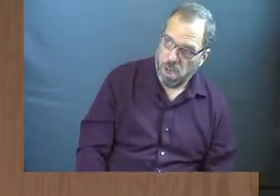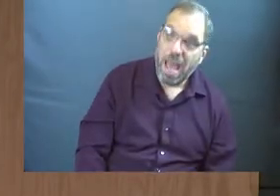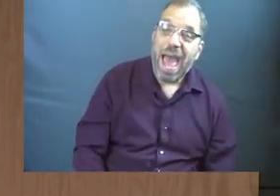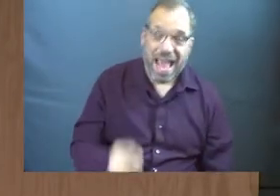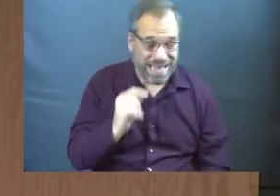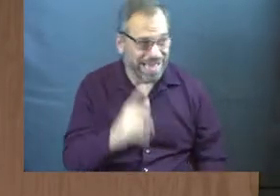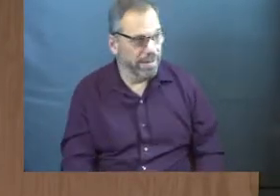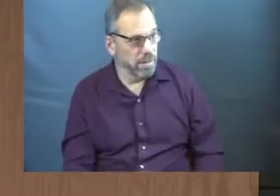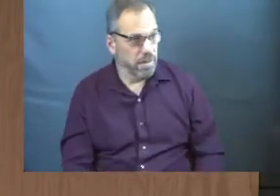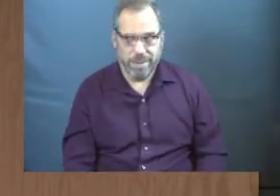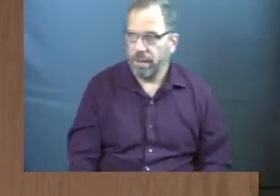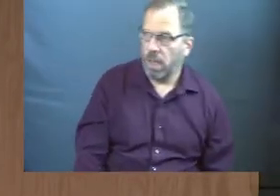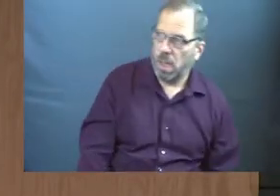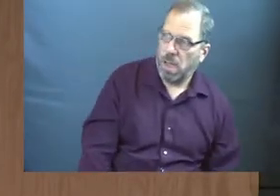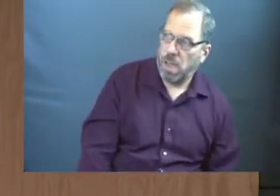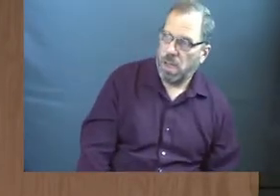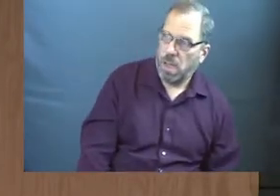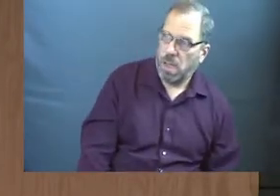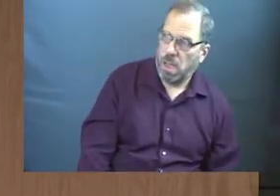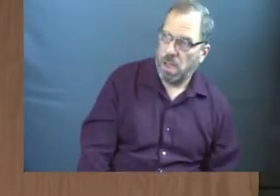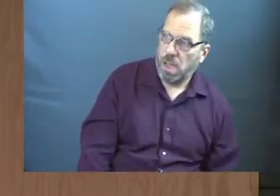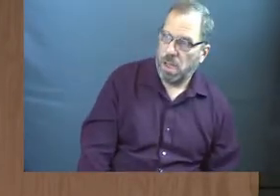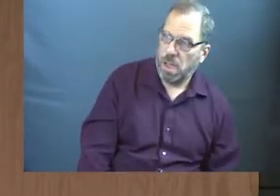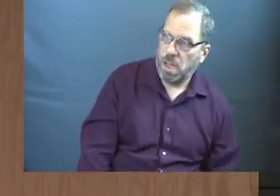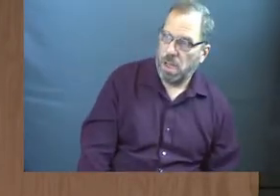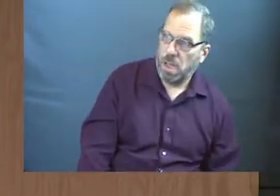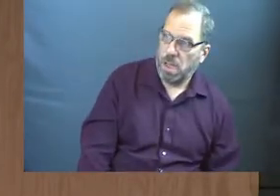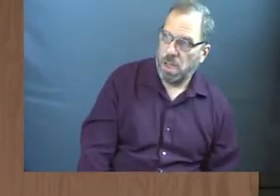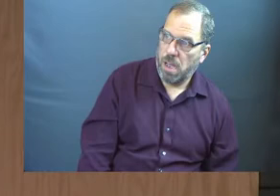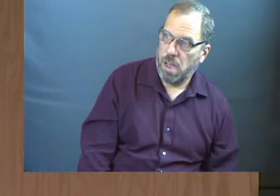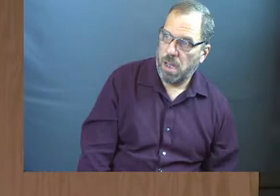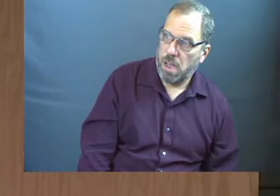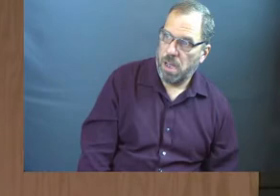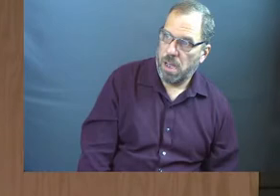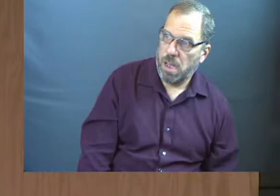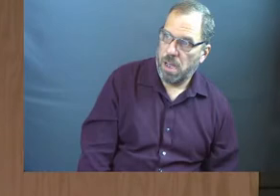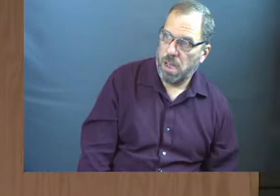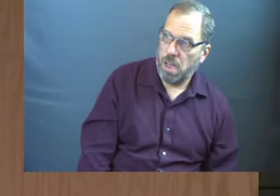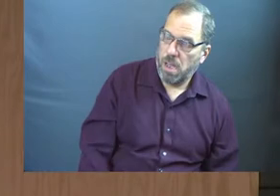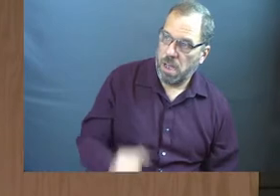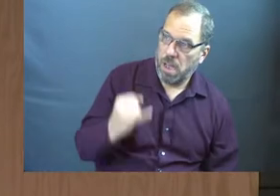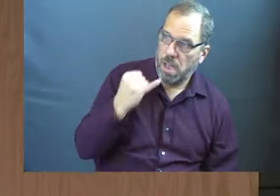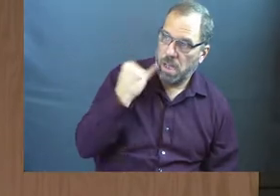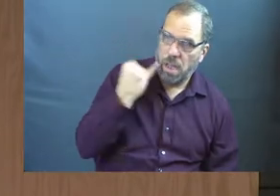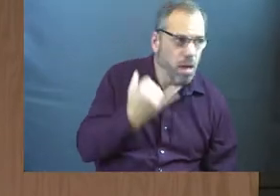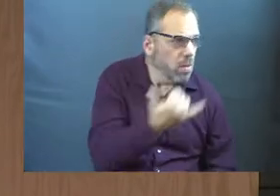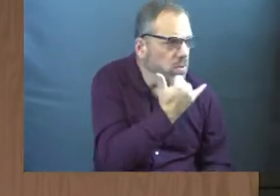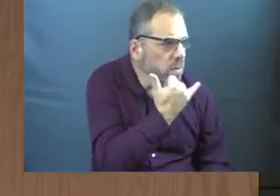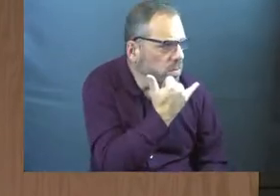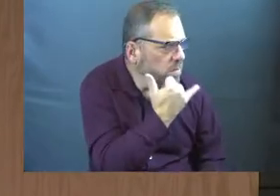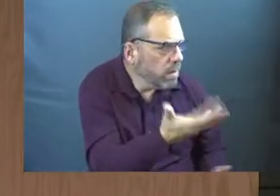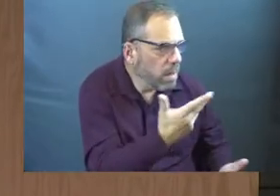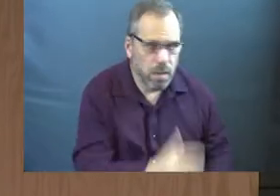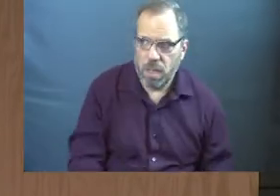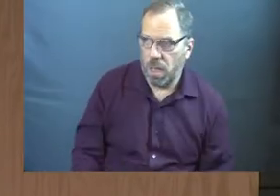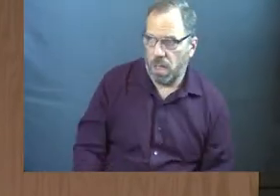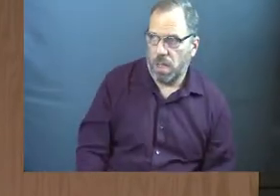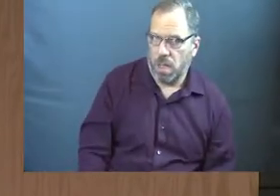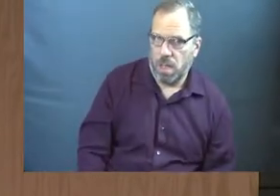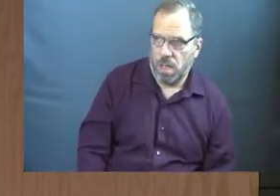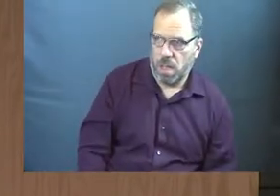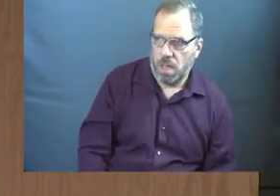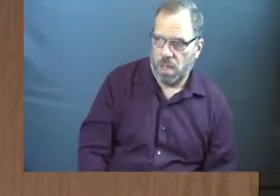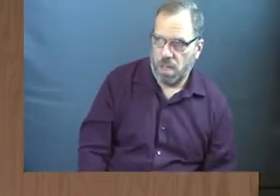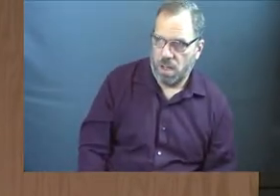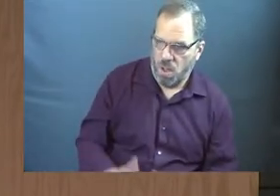eyes, and they're all sitting there, and they're just kind of looking at me with their eyes open. And I'm like, what? What's wrong? And they say, we've